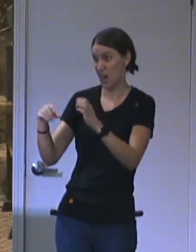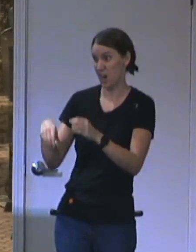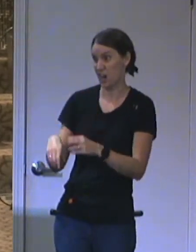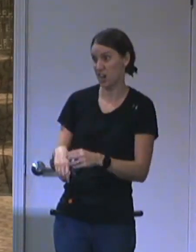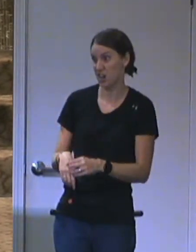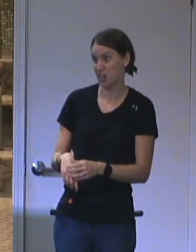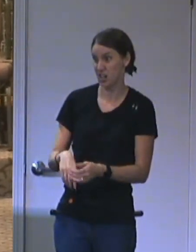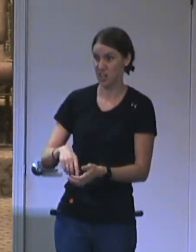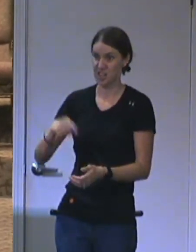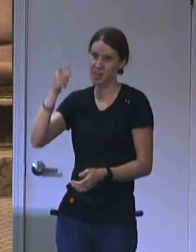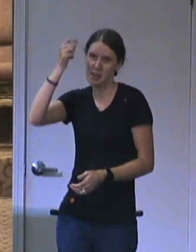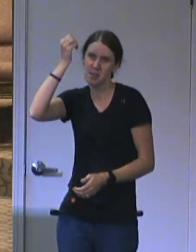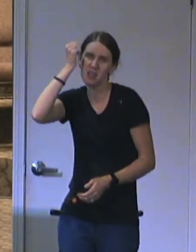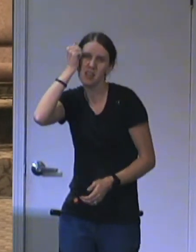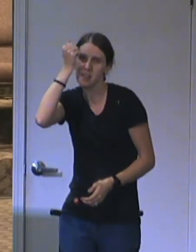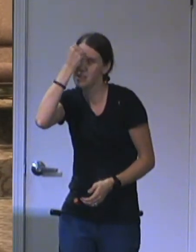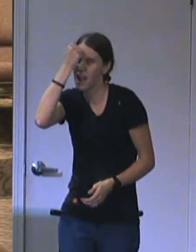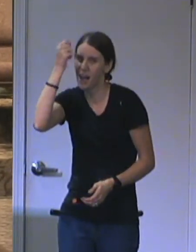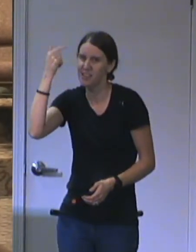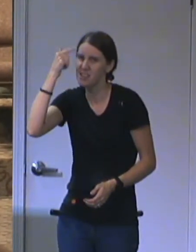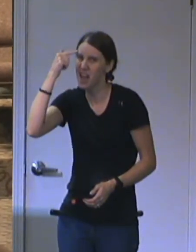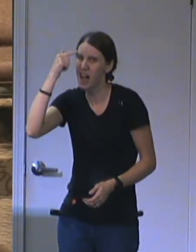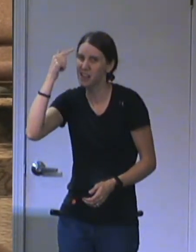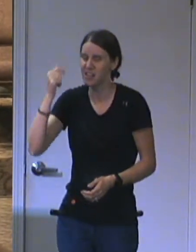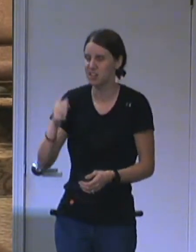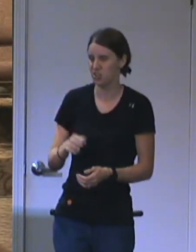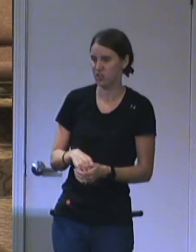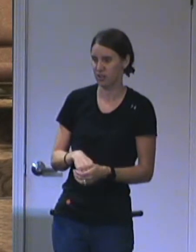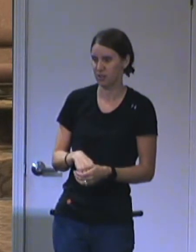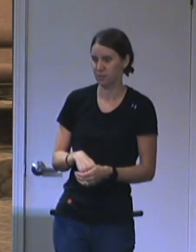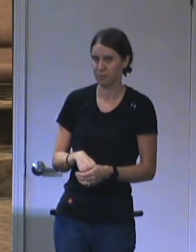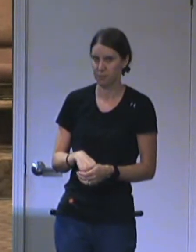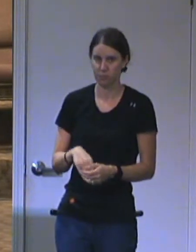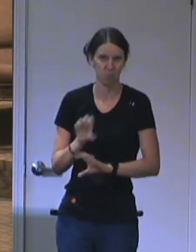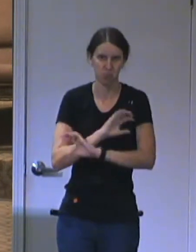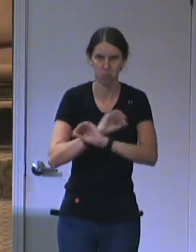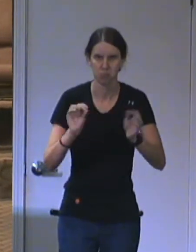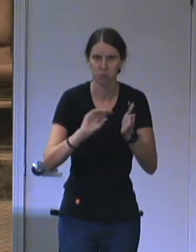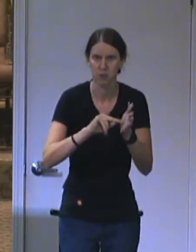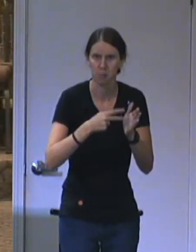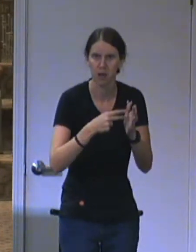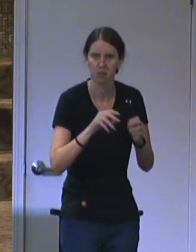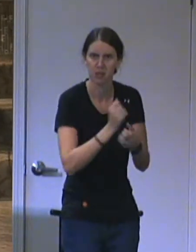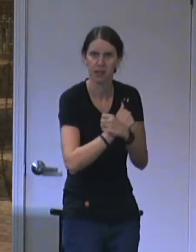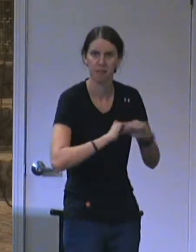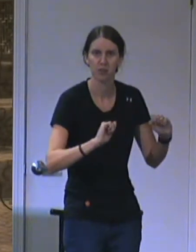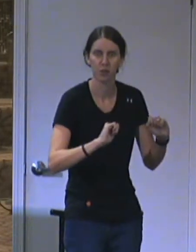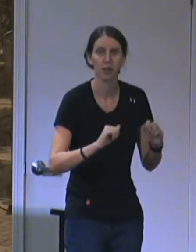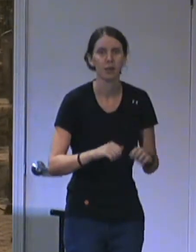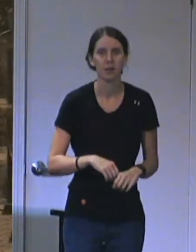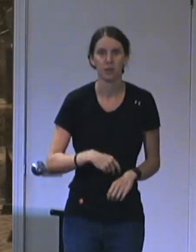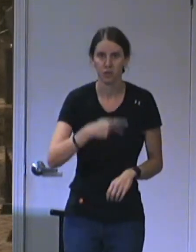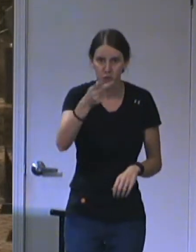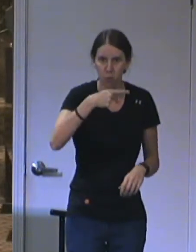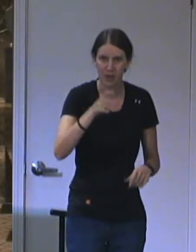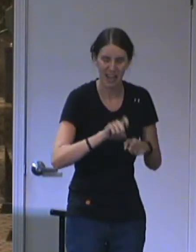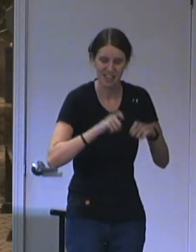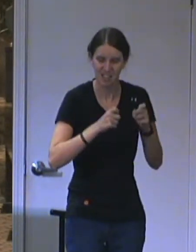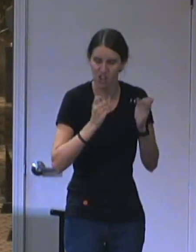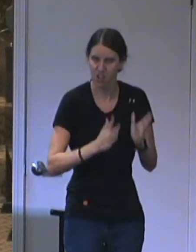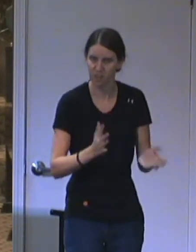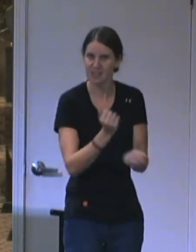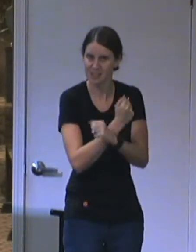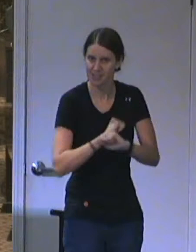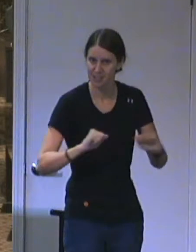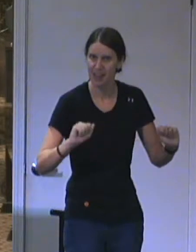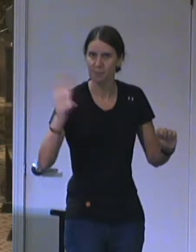mean nothing when it comes to salvation, okay? We're all just sinners saved